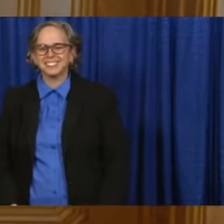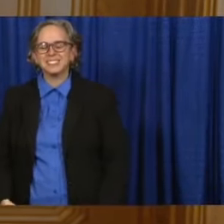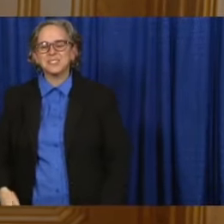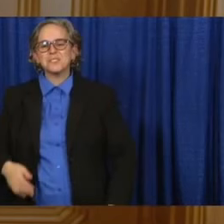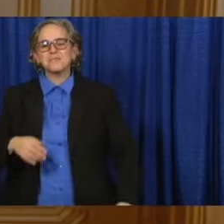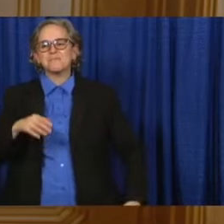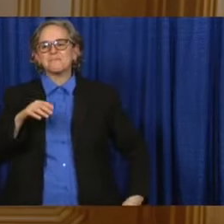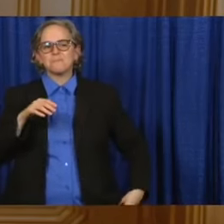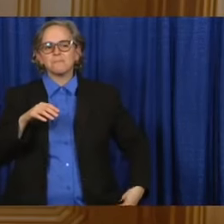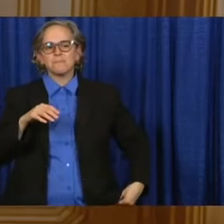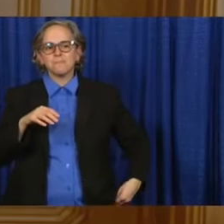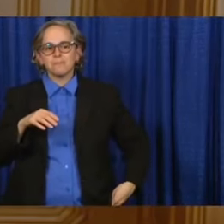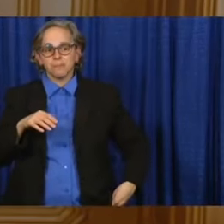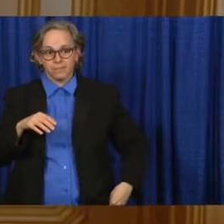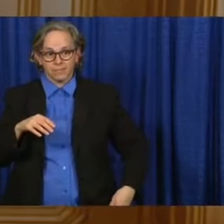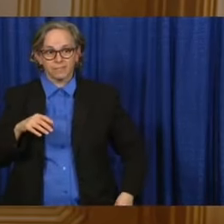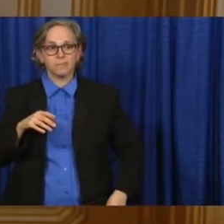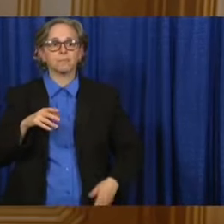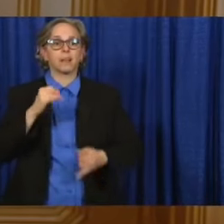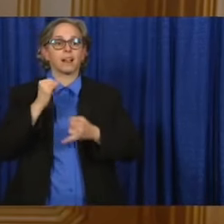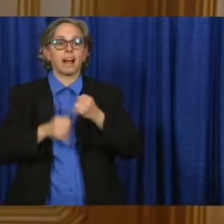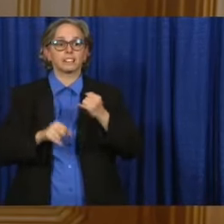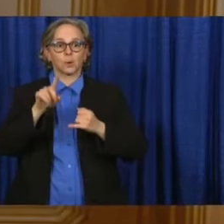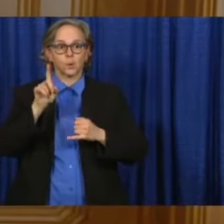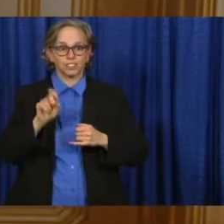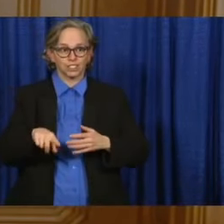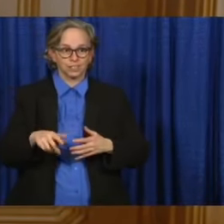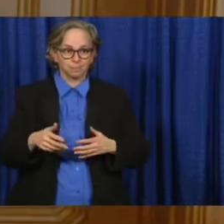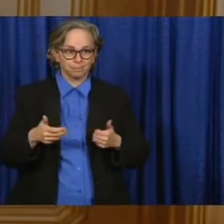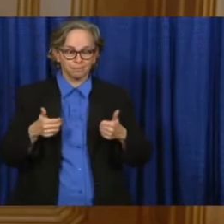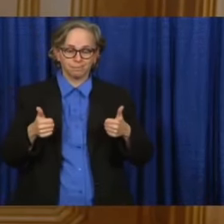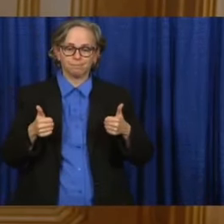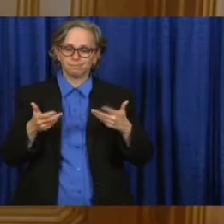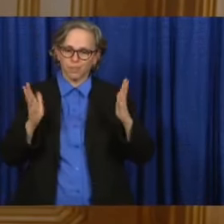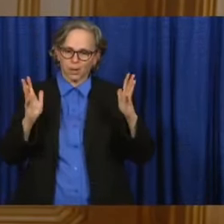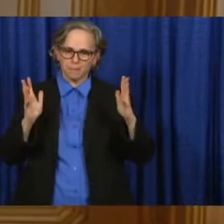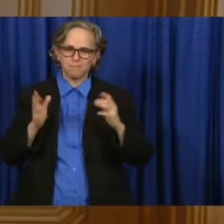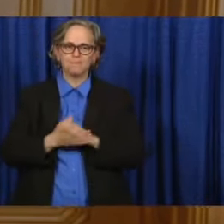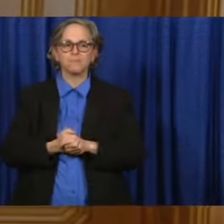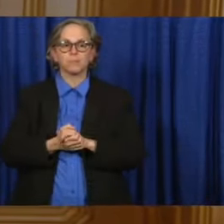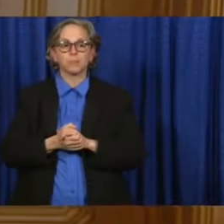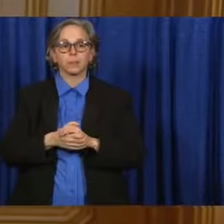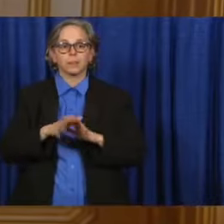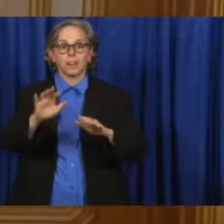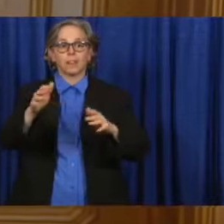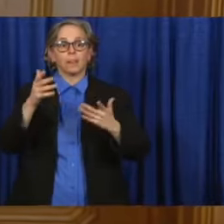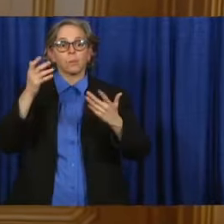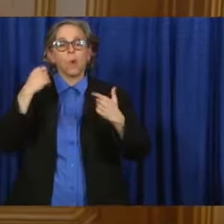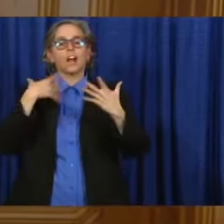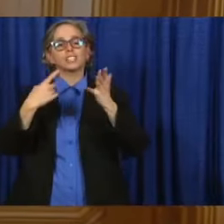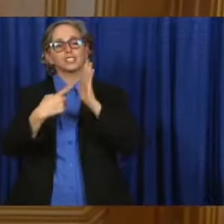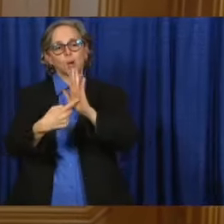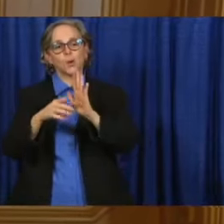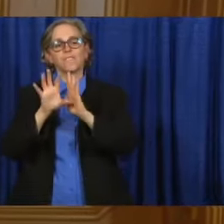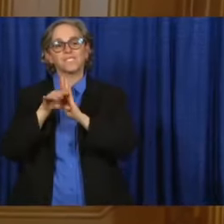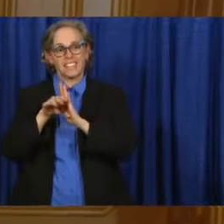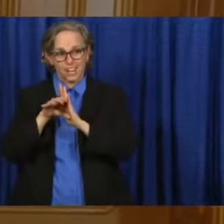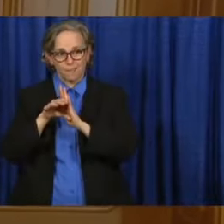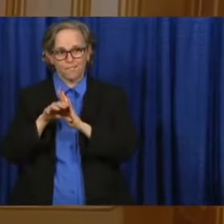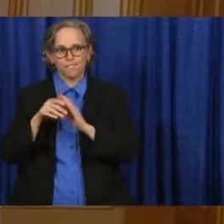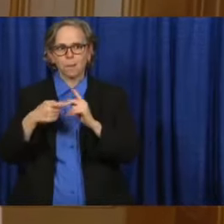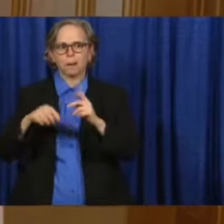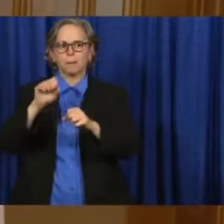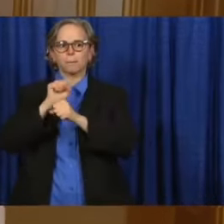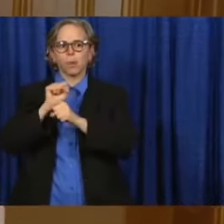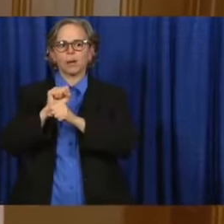That was the last question. All right. To close today, we want to share a video from employees of the Ohio Department